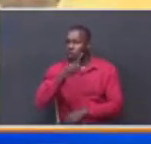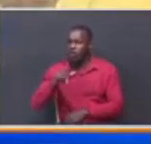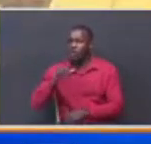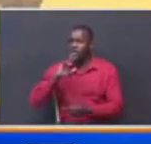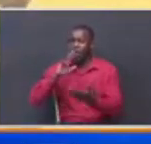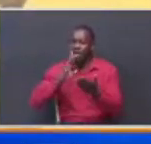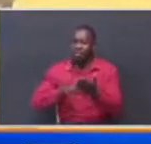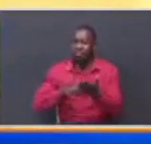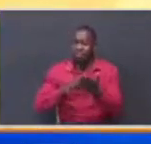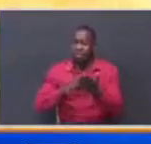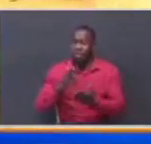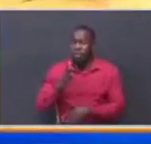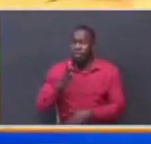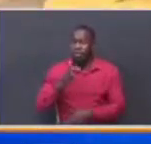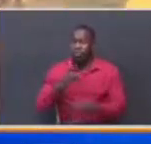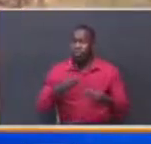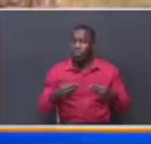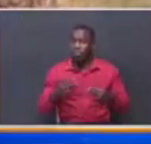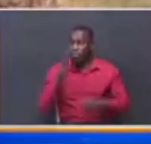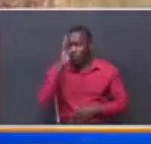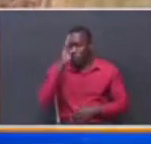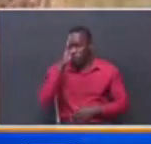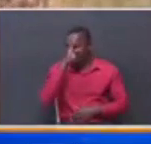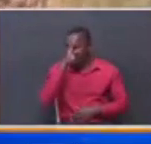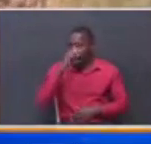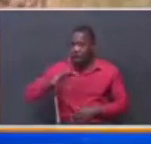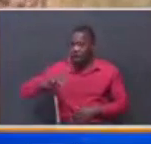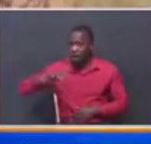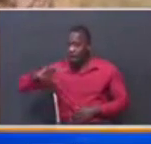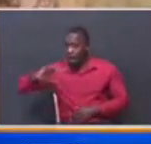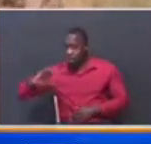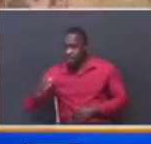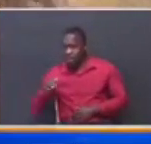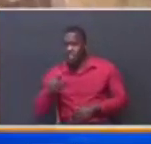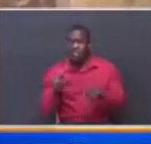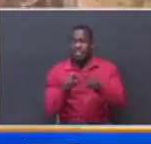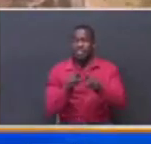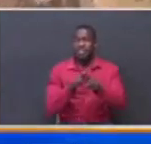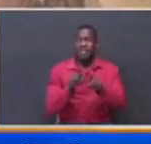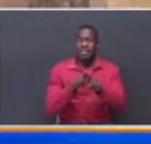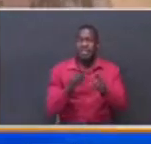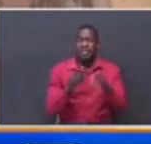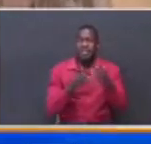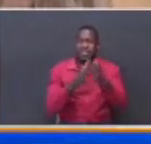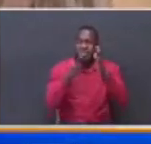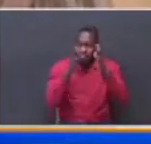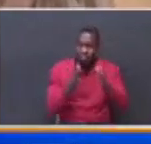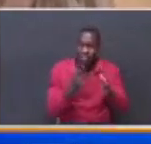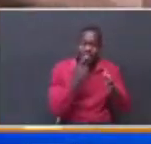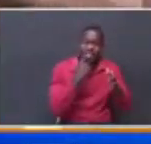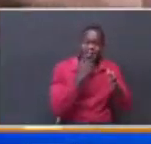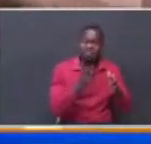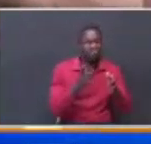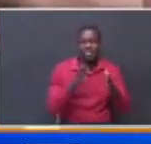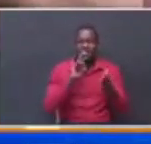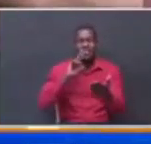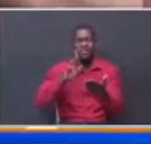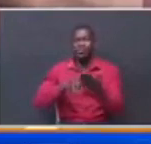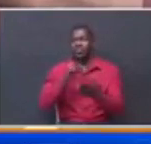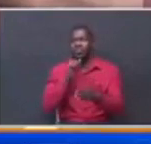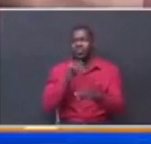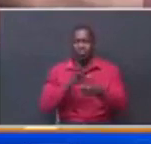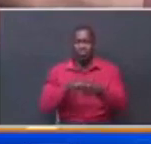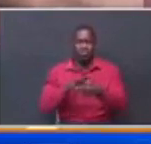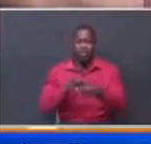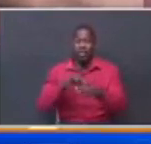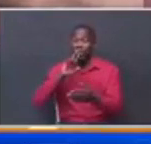results in Bungoma County, stating the school stakeholders have been traumatized by the situation. A petition was already done. We have